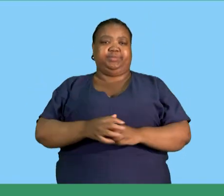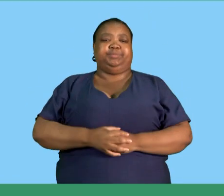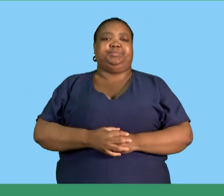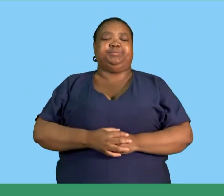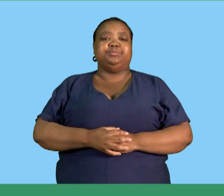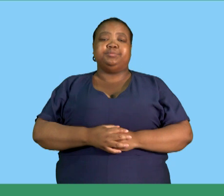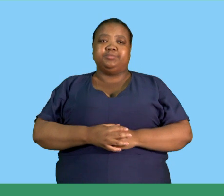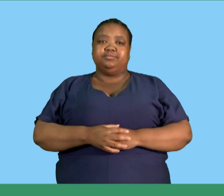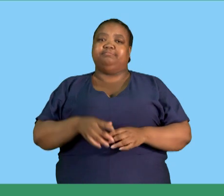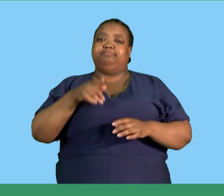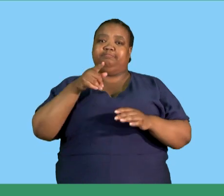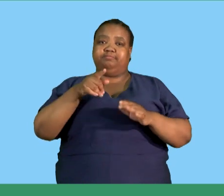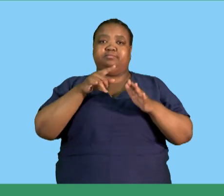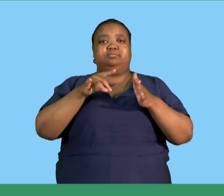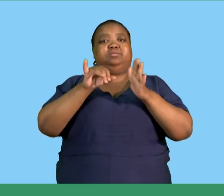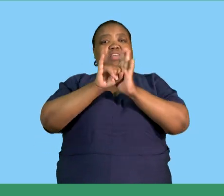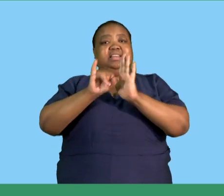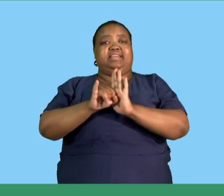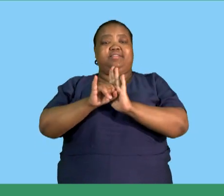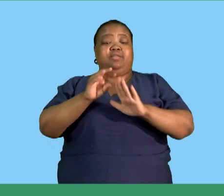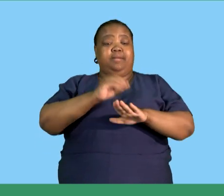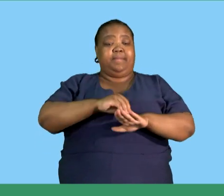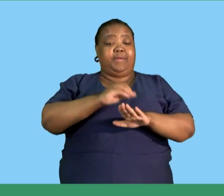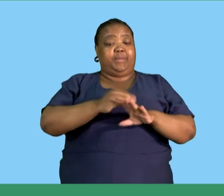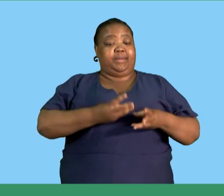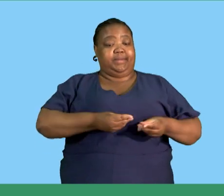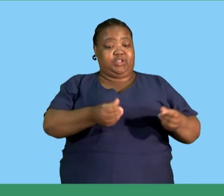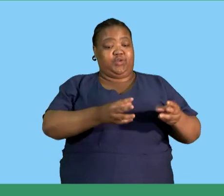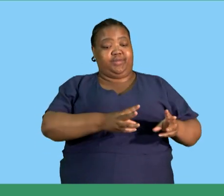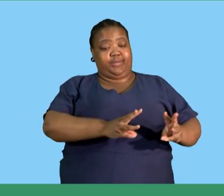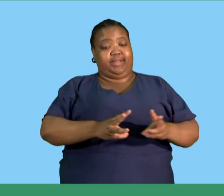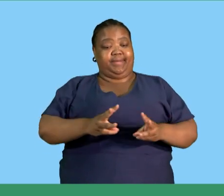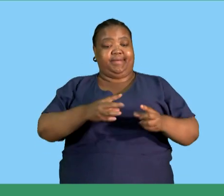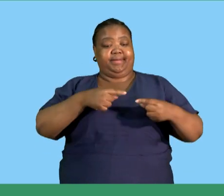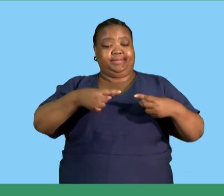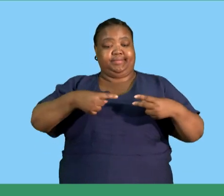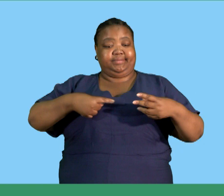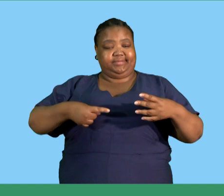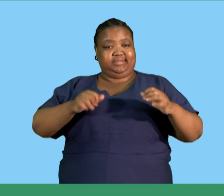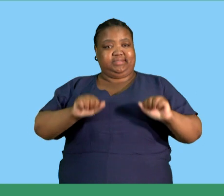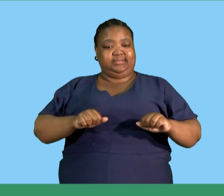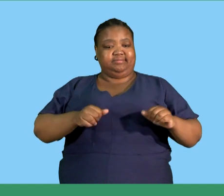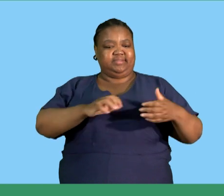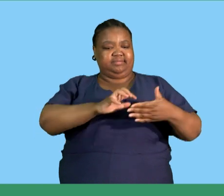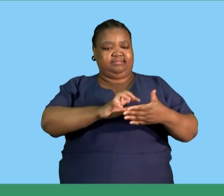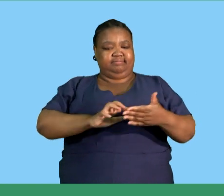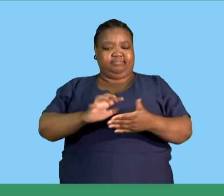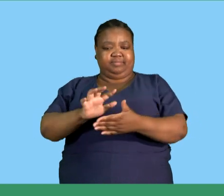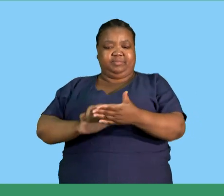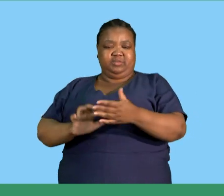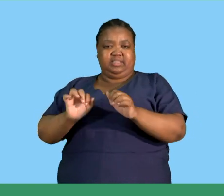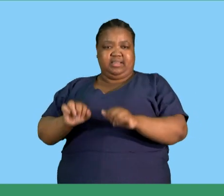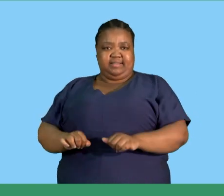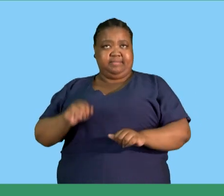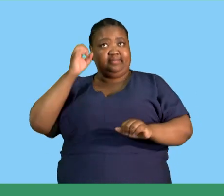should be able to identify the following problem solving techniques from given scenarios or statements. We'll